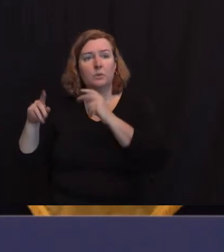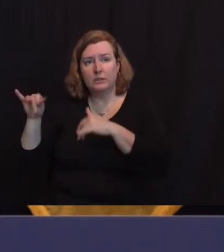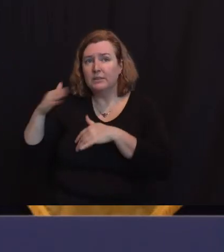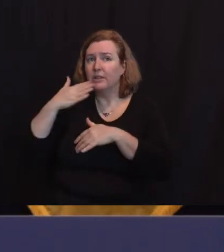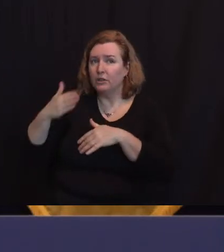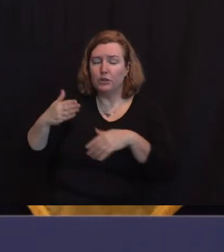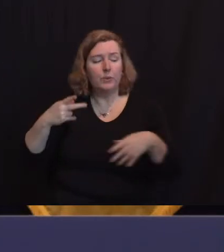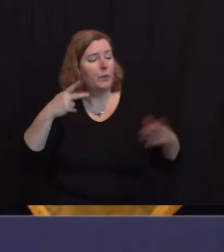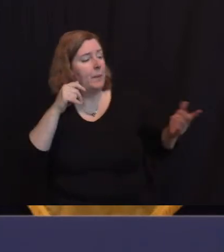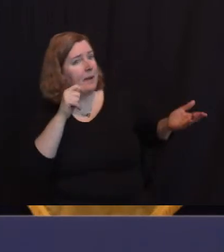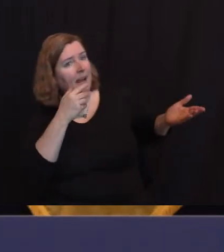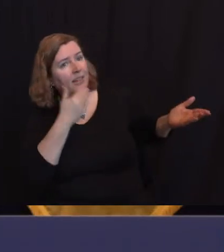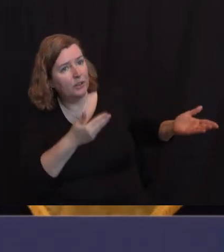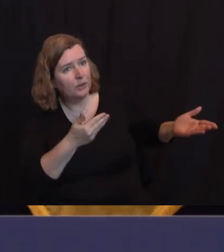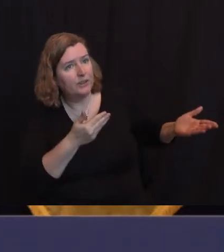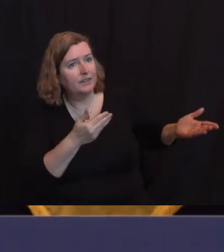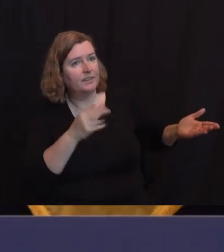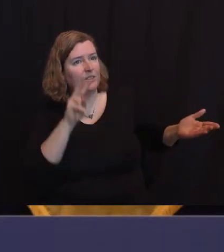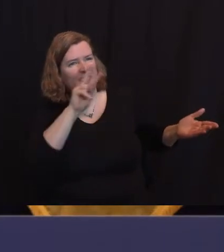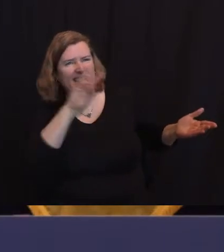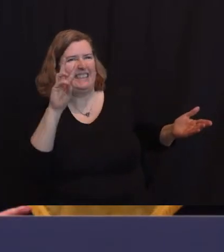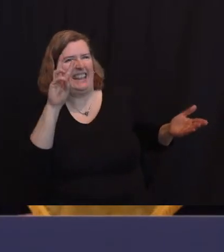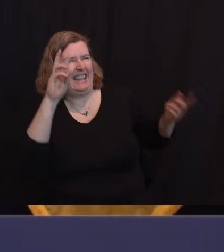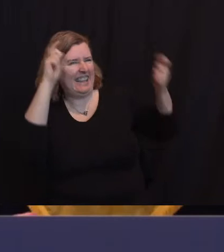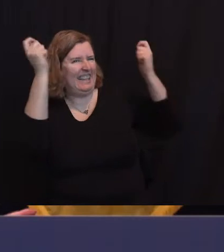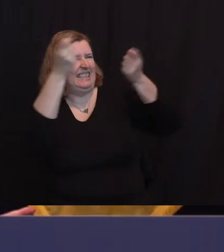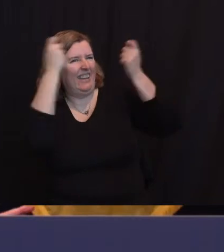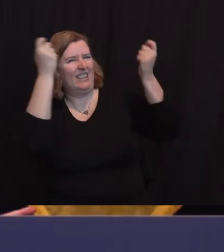on the 26th anniversary of that graduation.